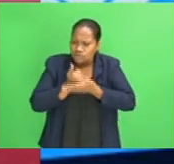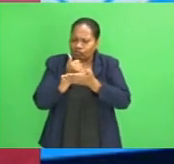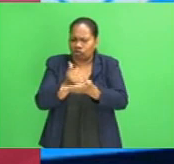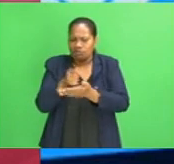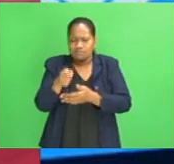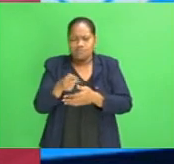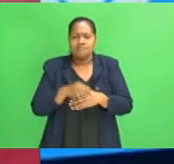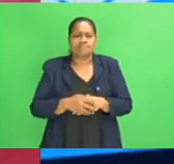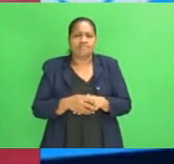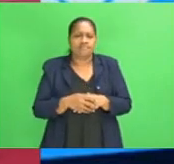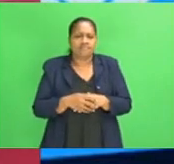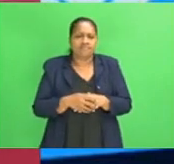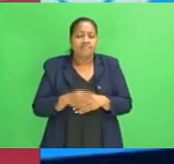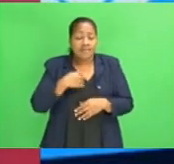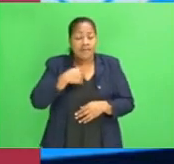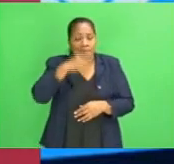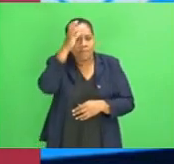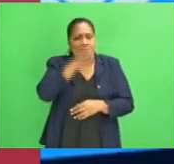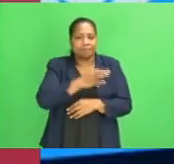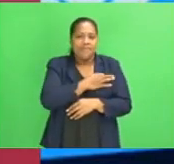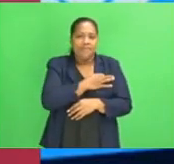is, I believe,